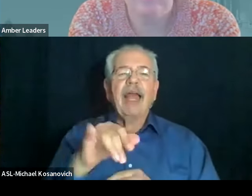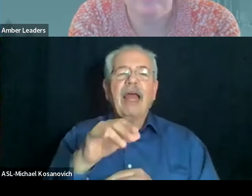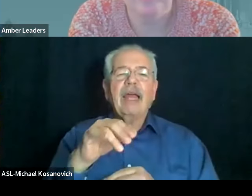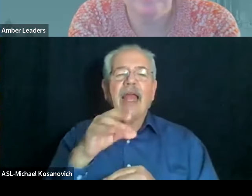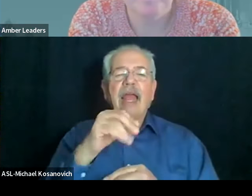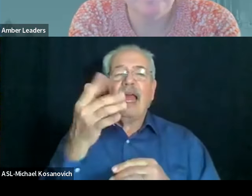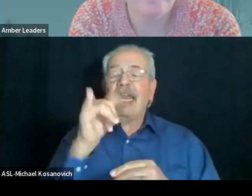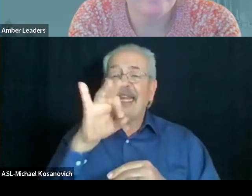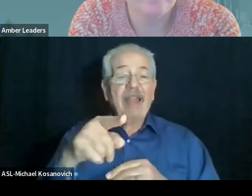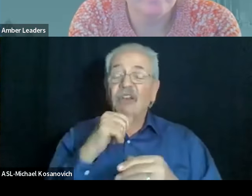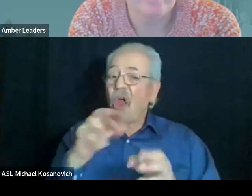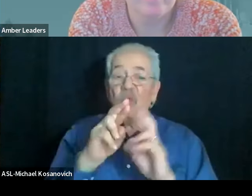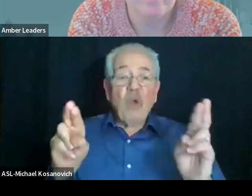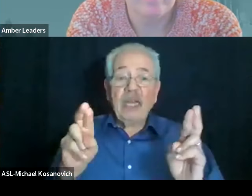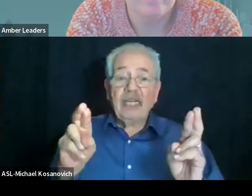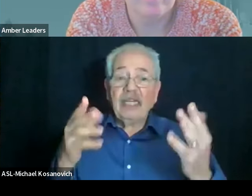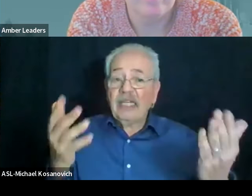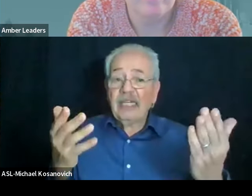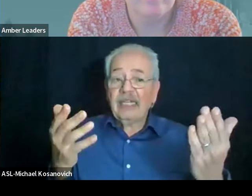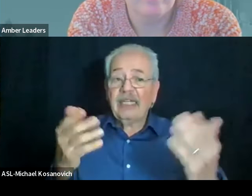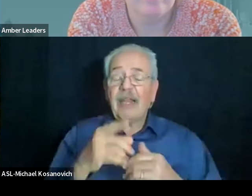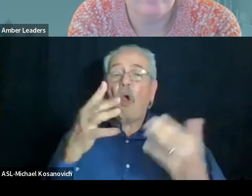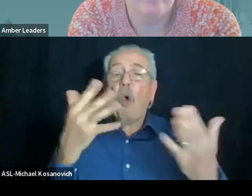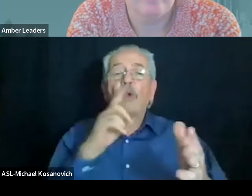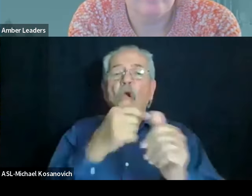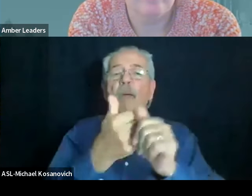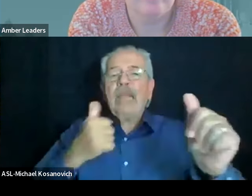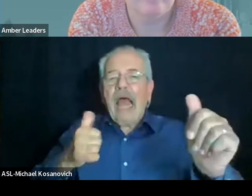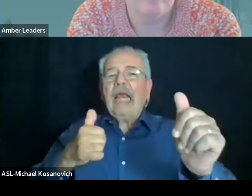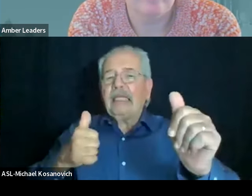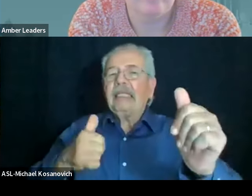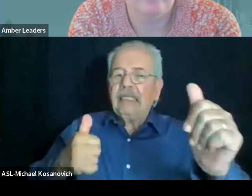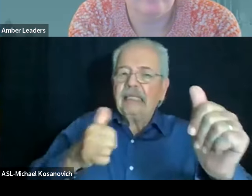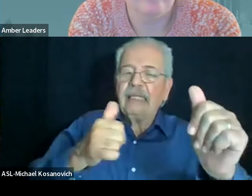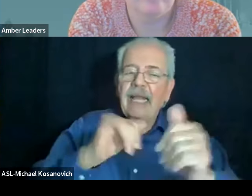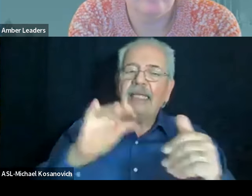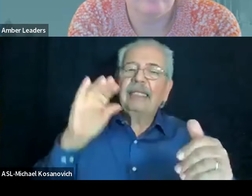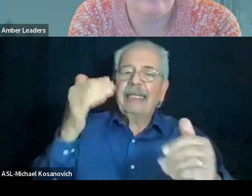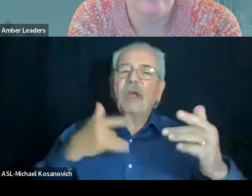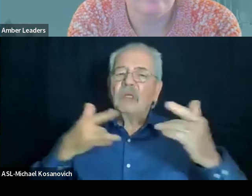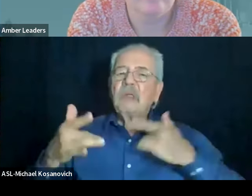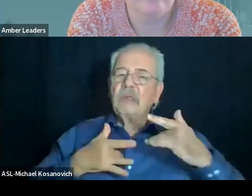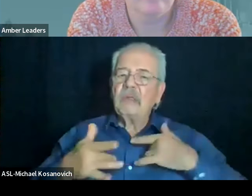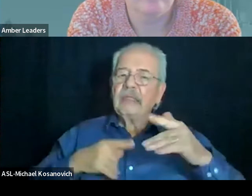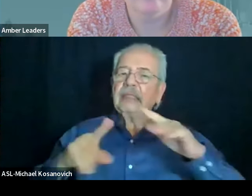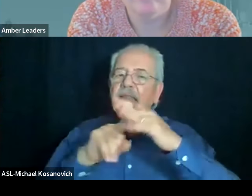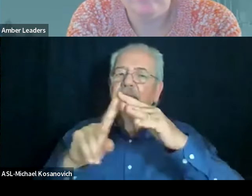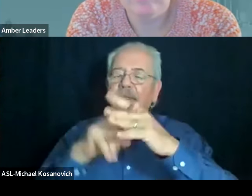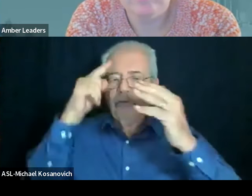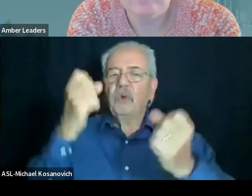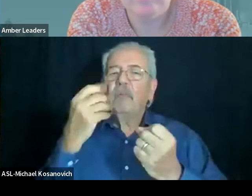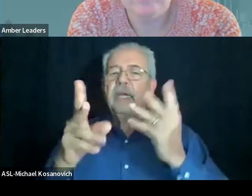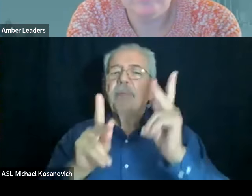what if that's not ready since they are already behind on their targets? I think that seems to be a recurring concern for many